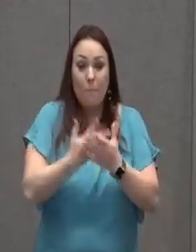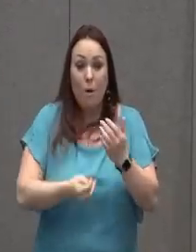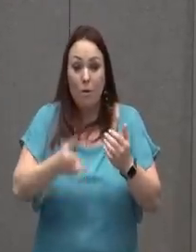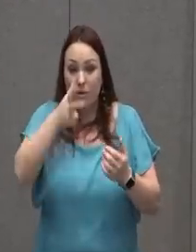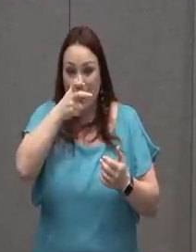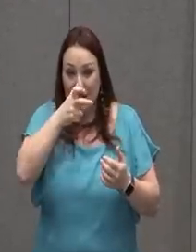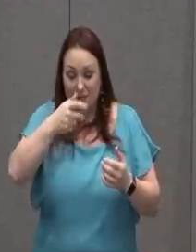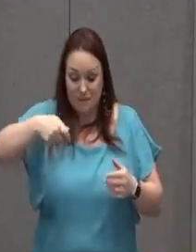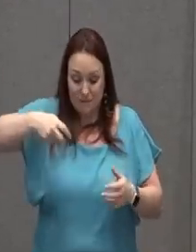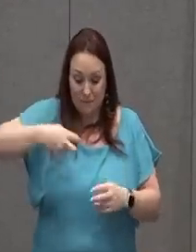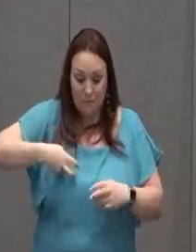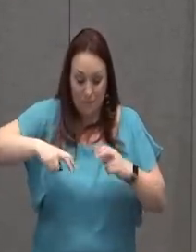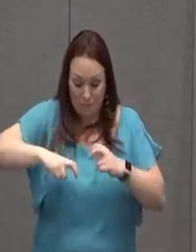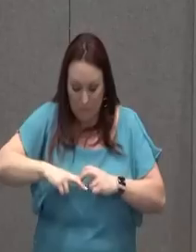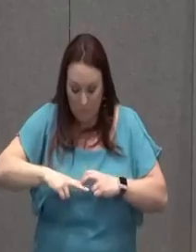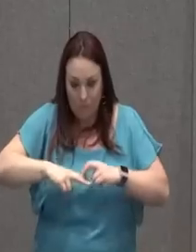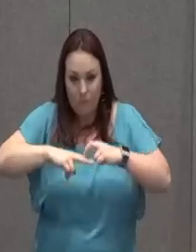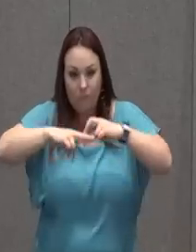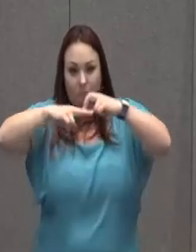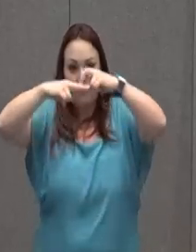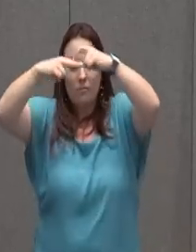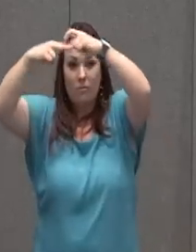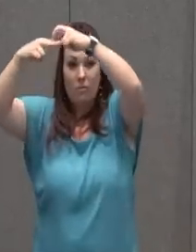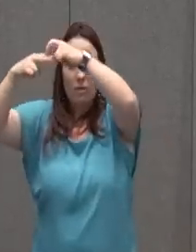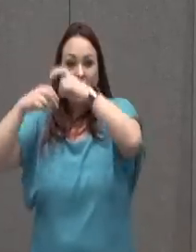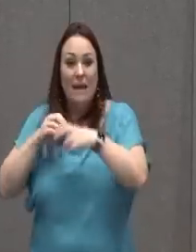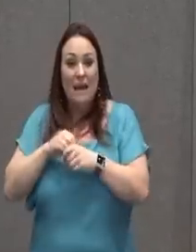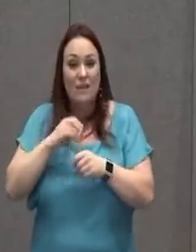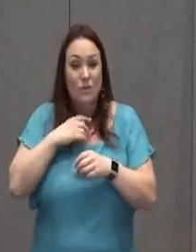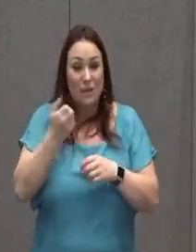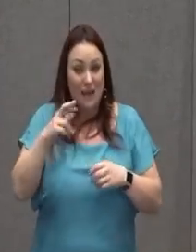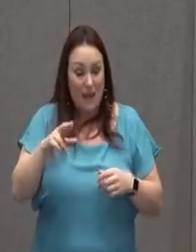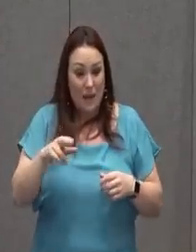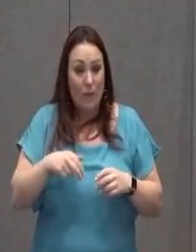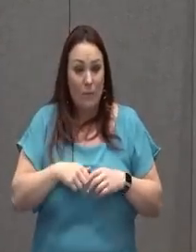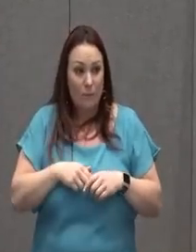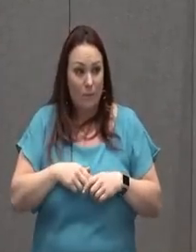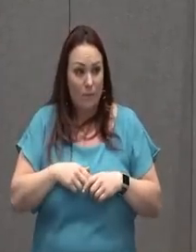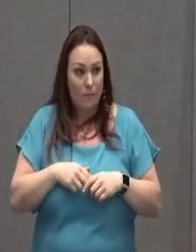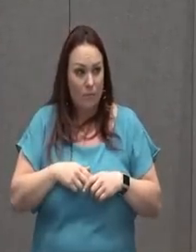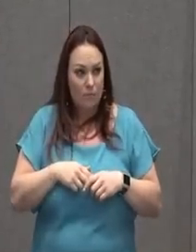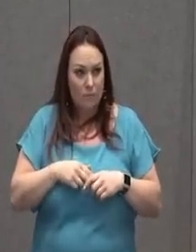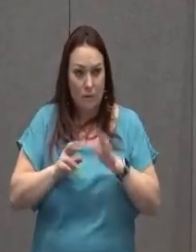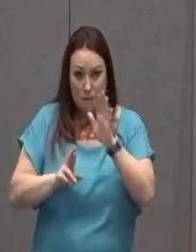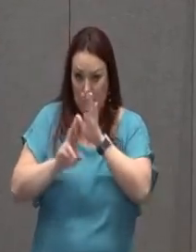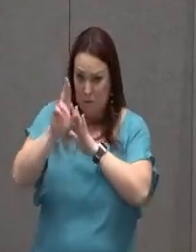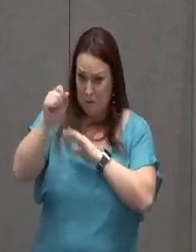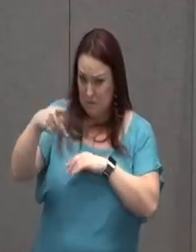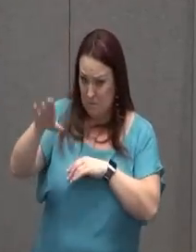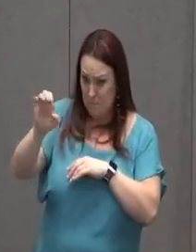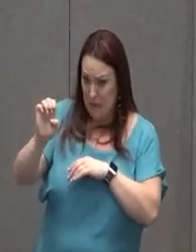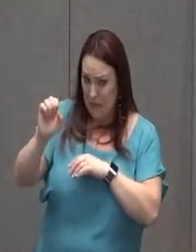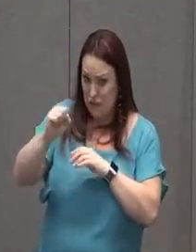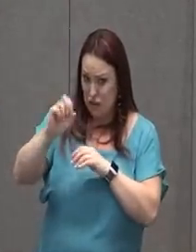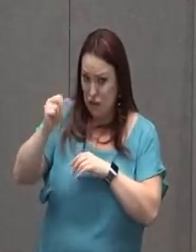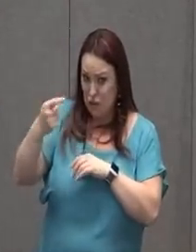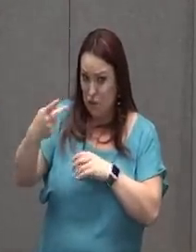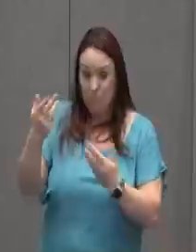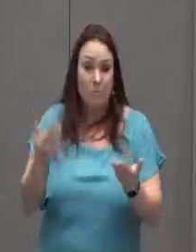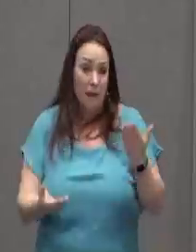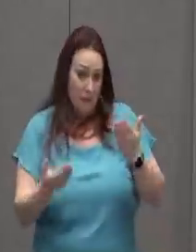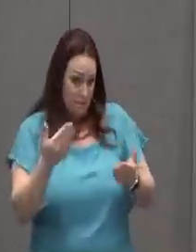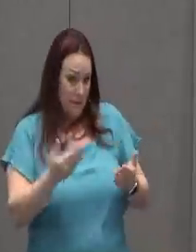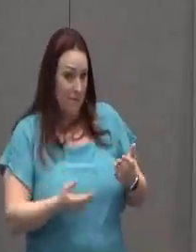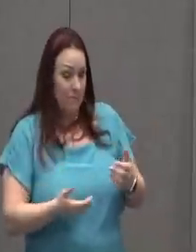crystals and carried them high into the air. Like a spaceship? Maybe. The ants